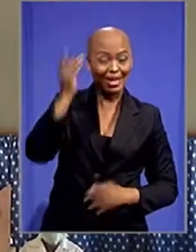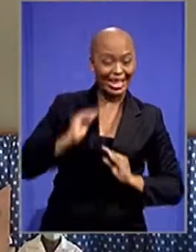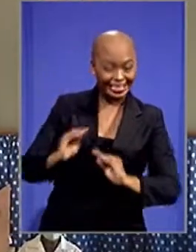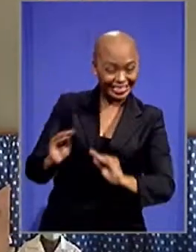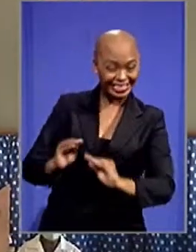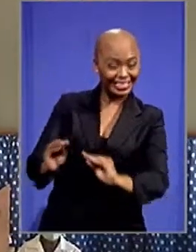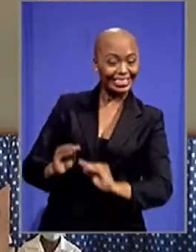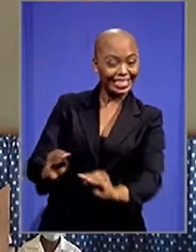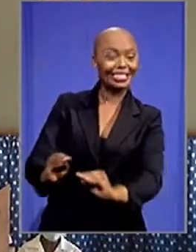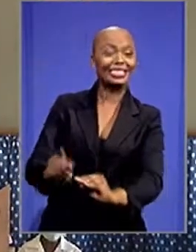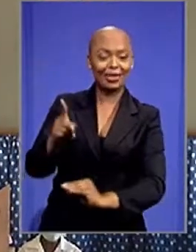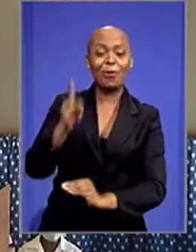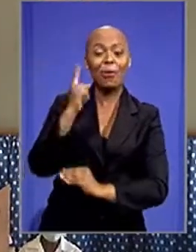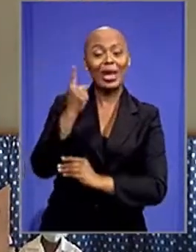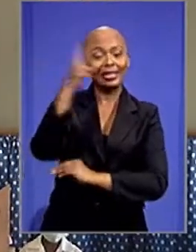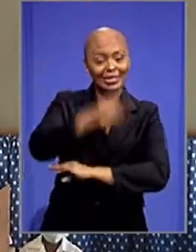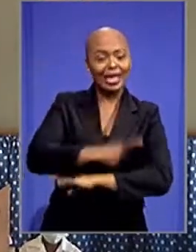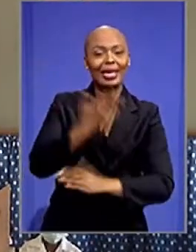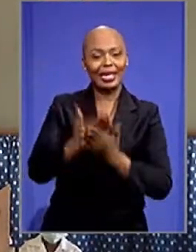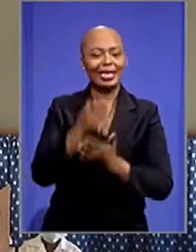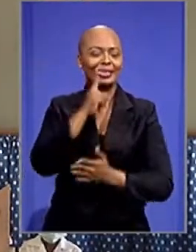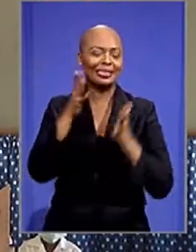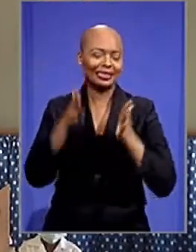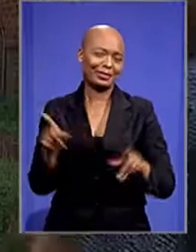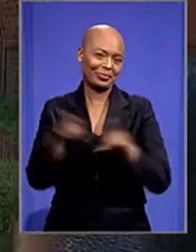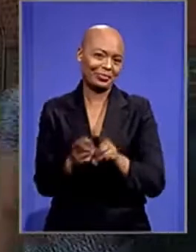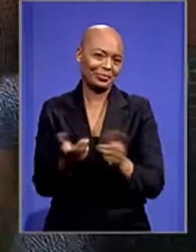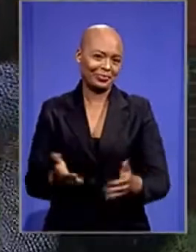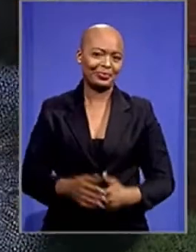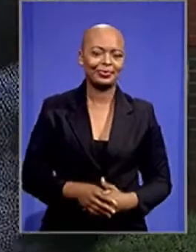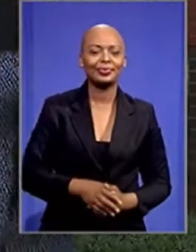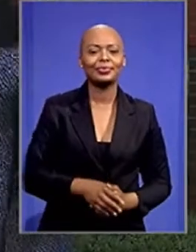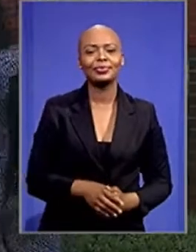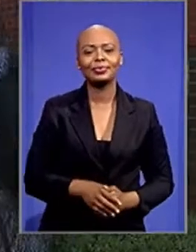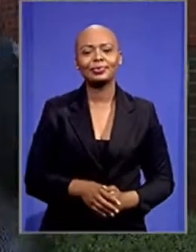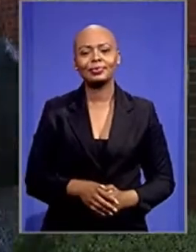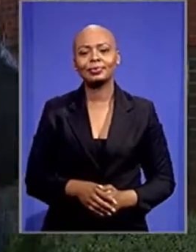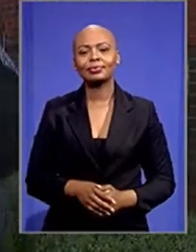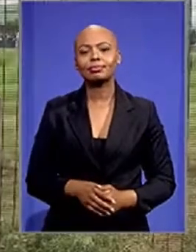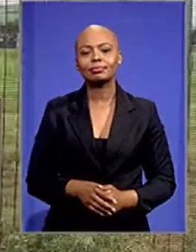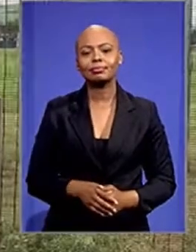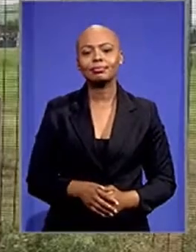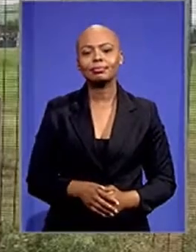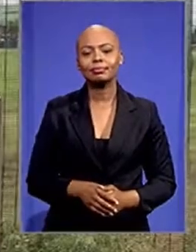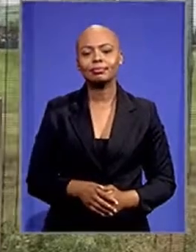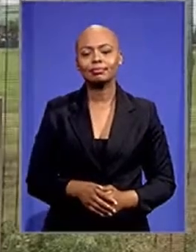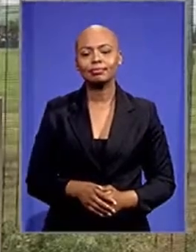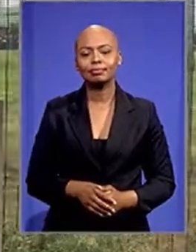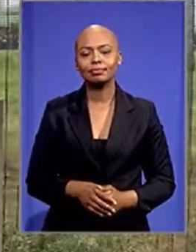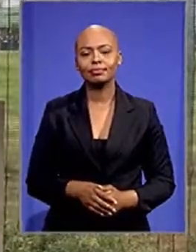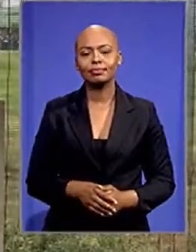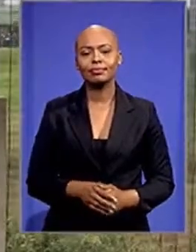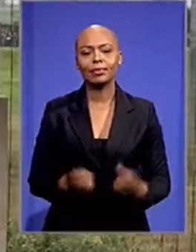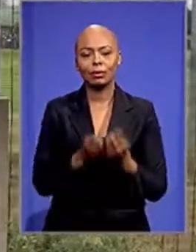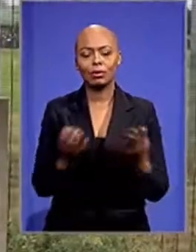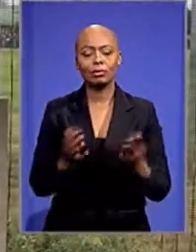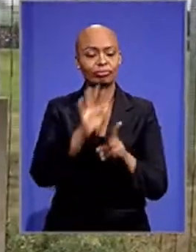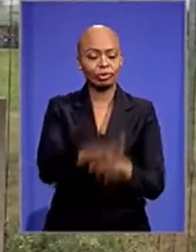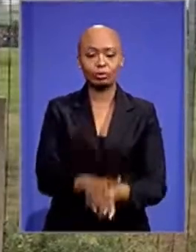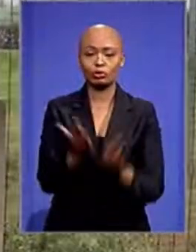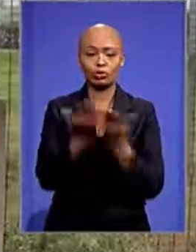that's my thing I want to do for them as well. Tlhokofatso ya barutwana ha ya dumellwa sekolong sena.